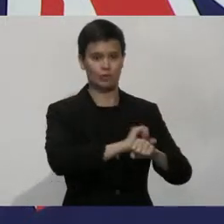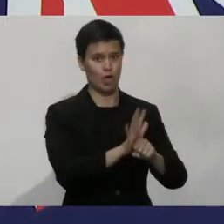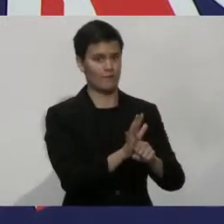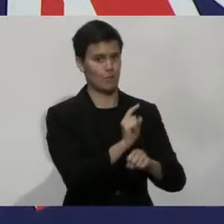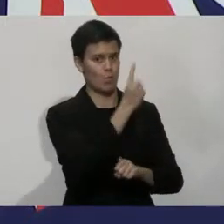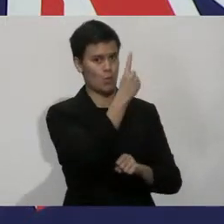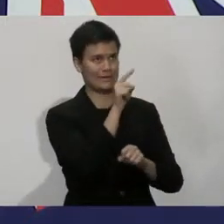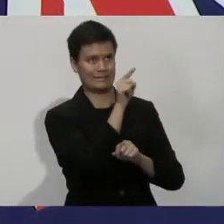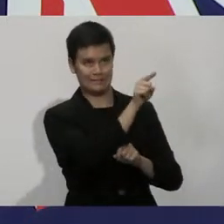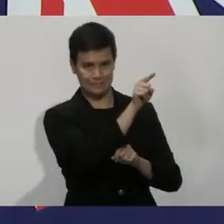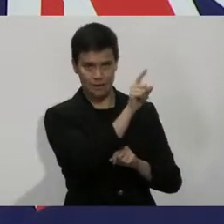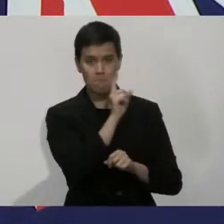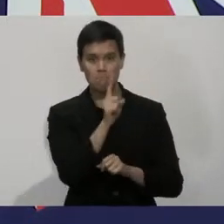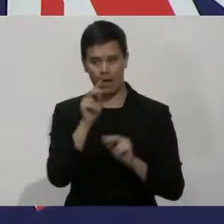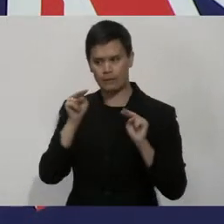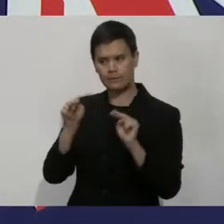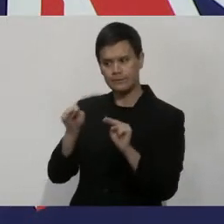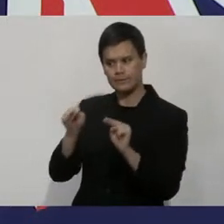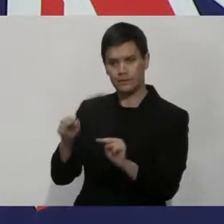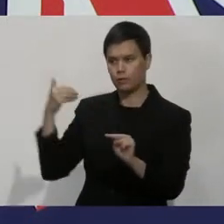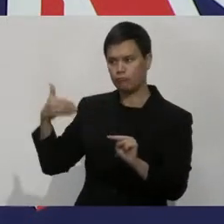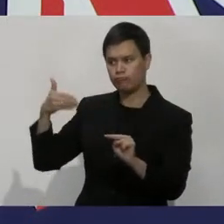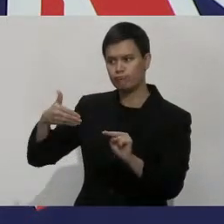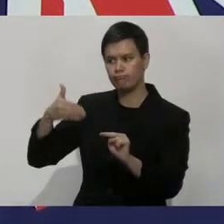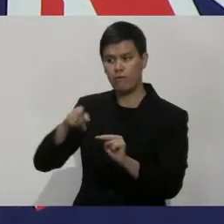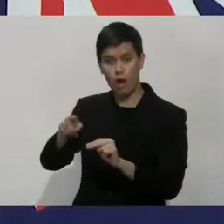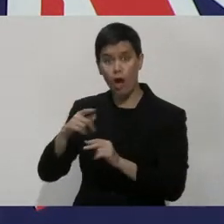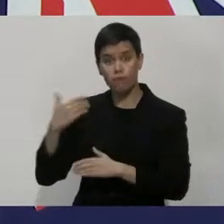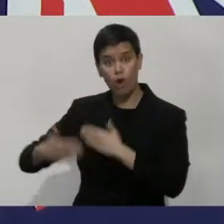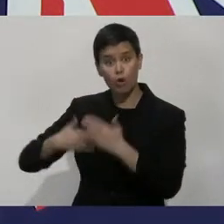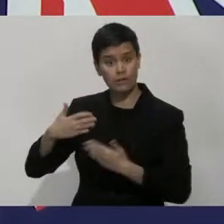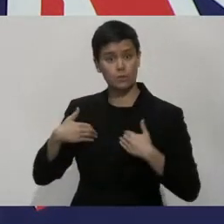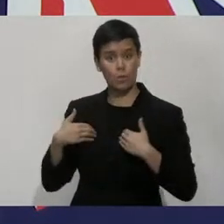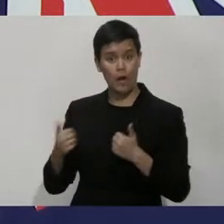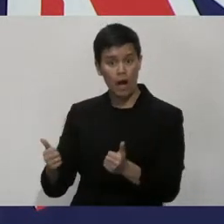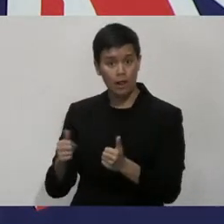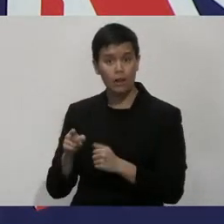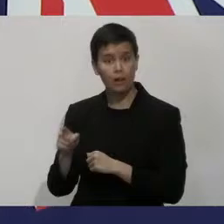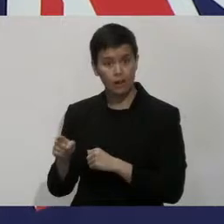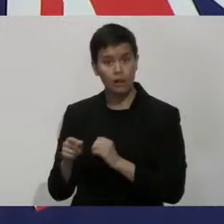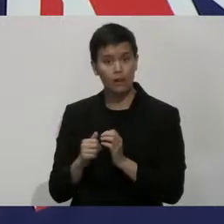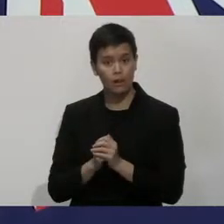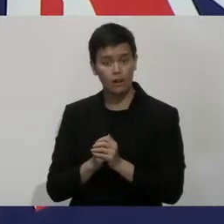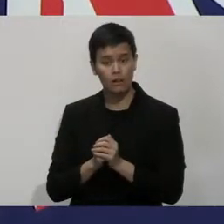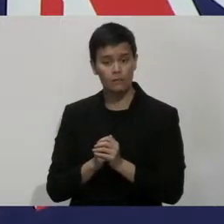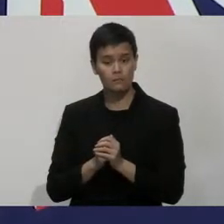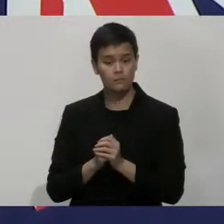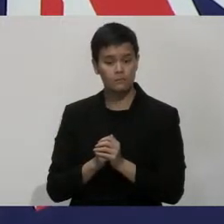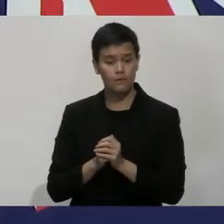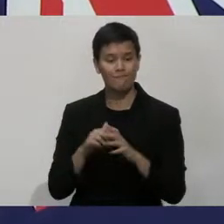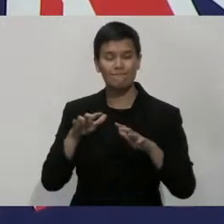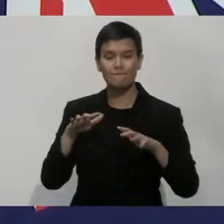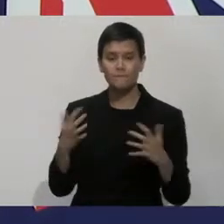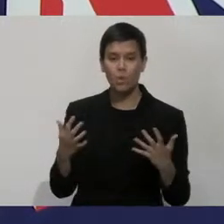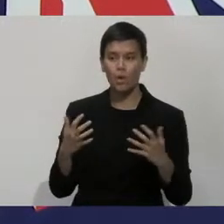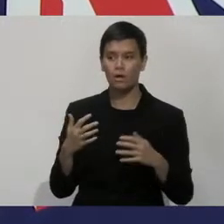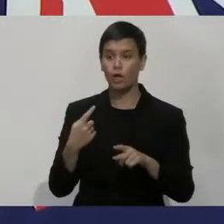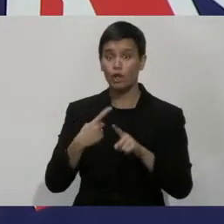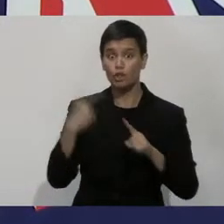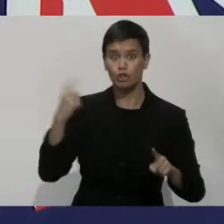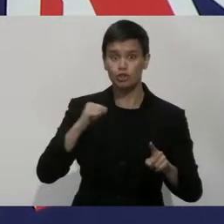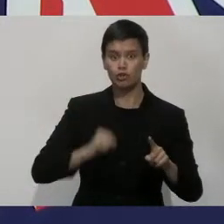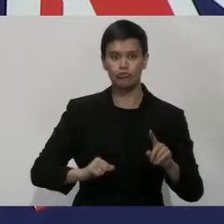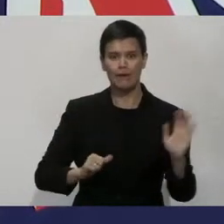good progress, and the elective and planned care